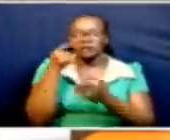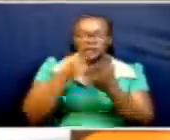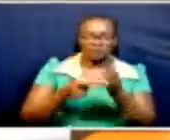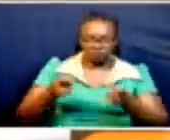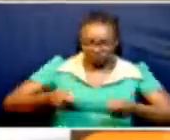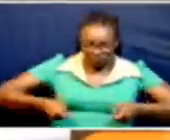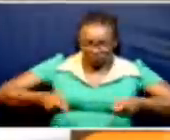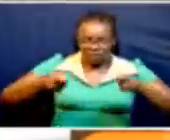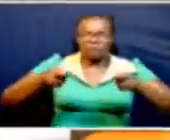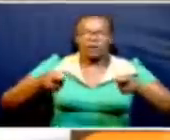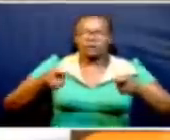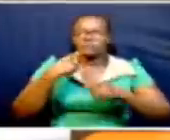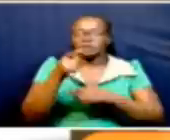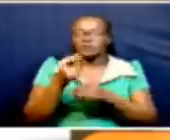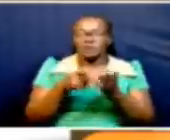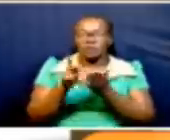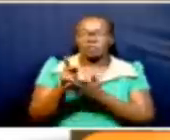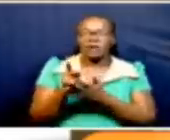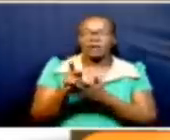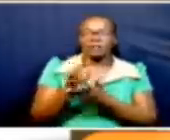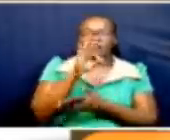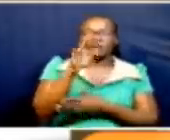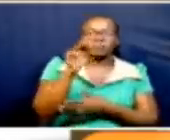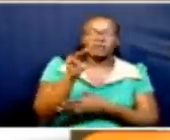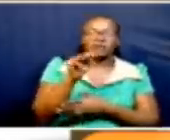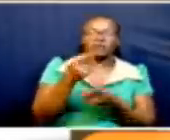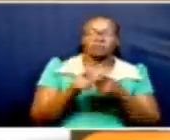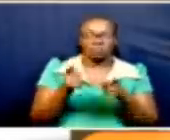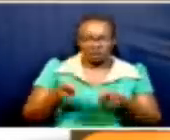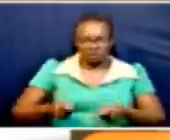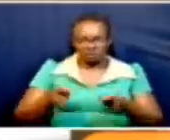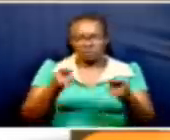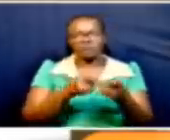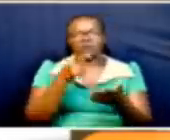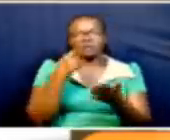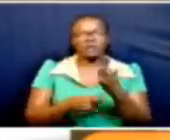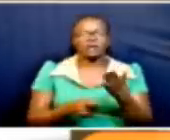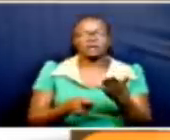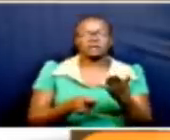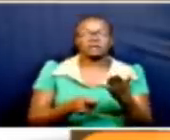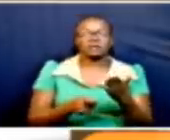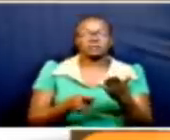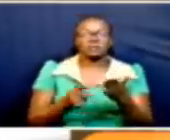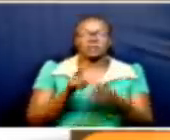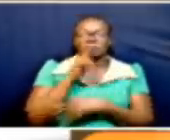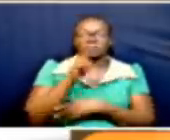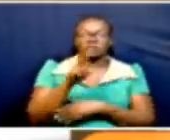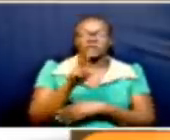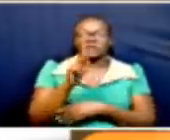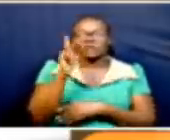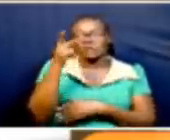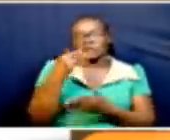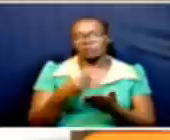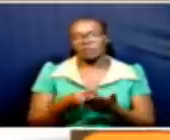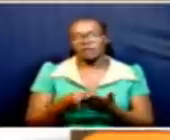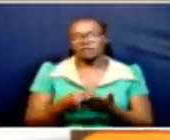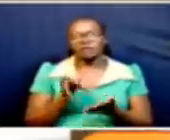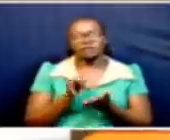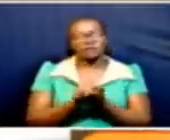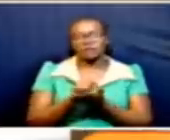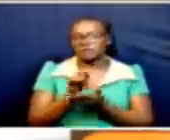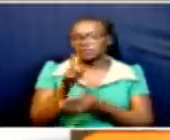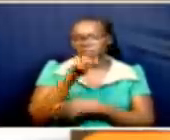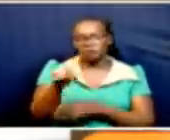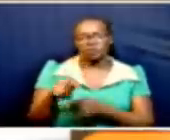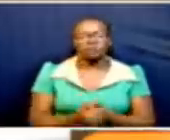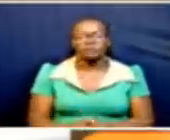are told that you are buying a wheelbarrow at 3 million while a wheelbarrow is causing, for example, 200 Kenya shillings. Yeah. It does not make sense.